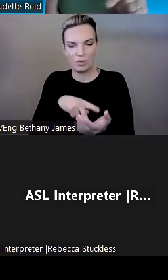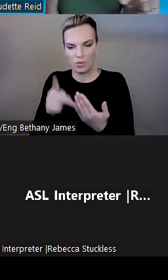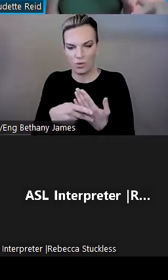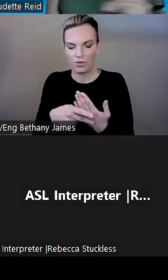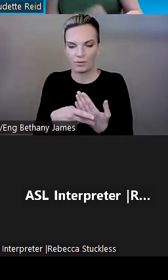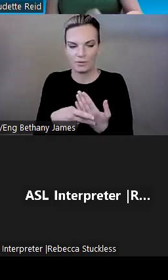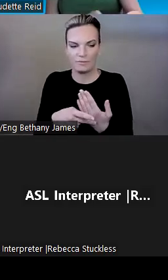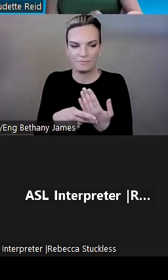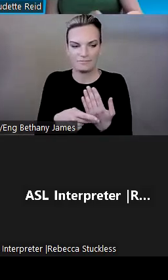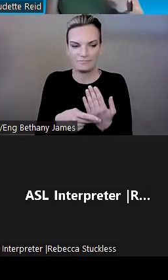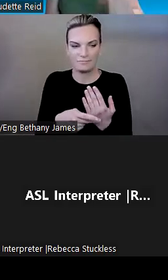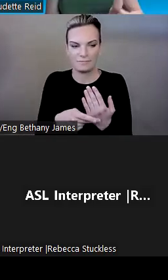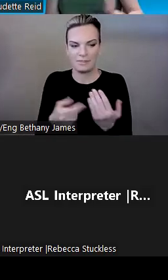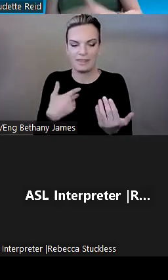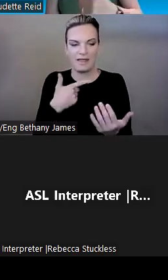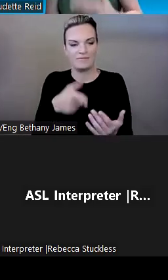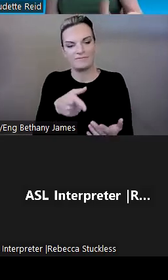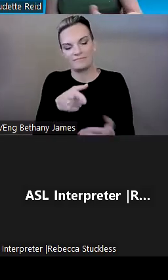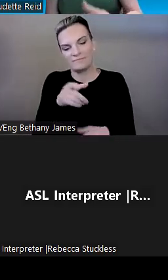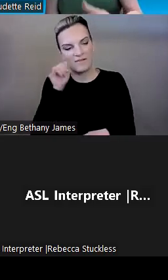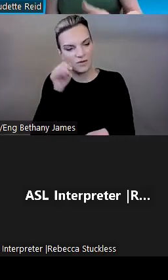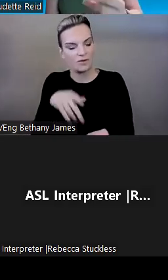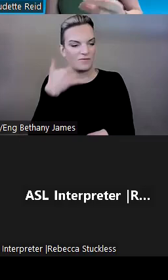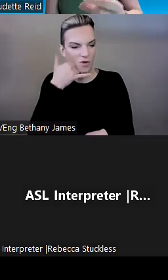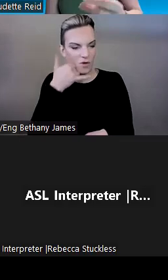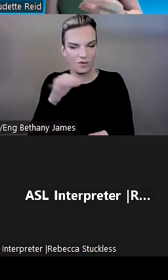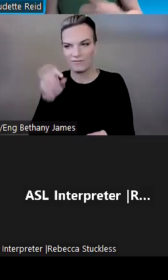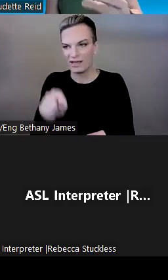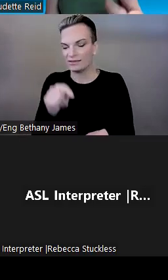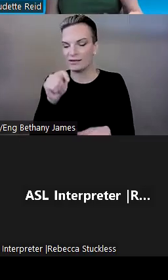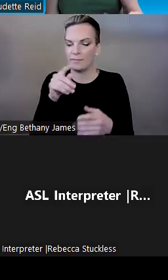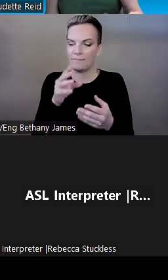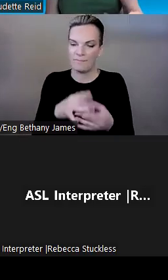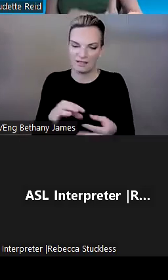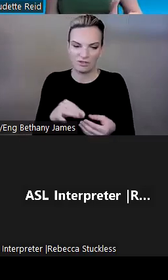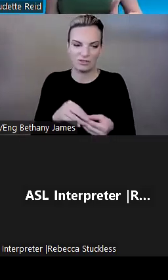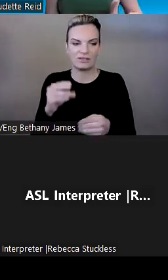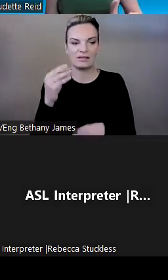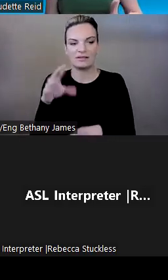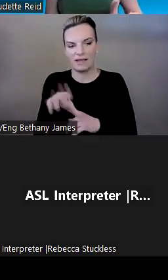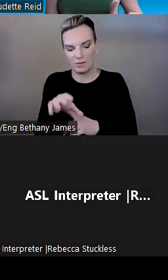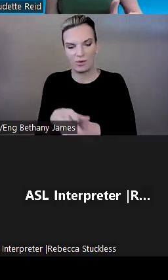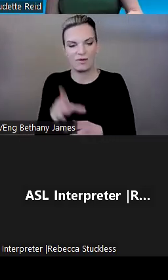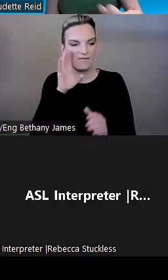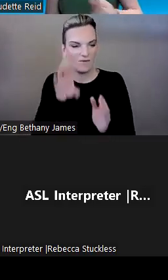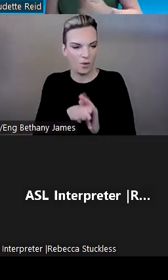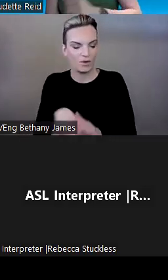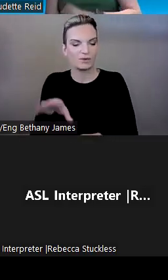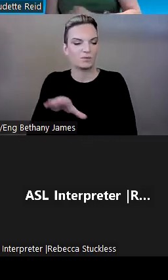that come on the iPhone: phone, FaceTime, messages, camera, photos, and